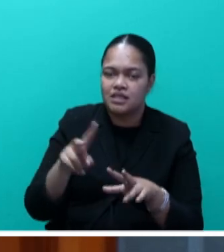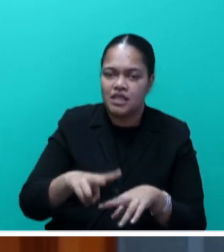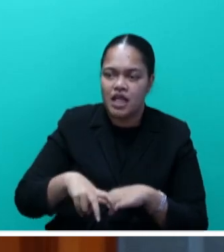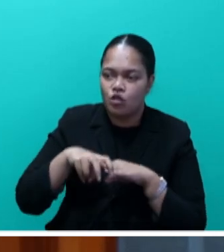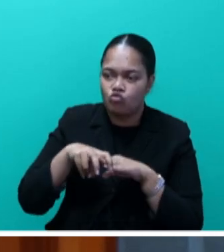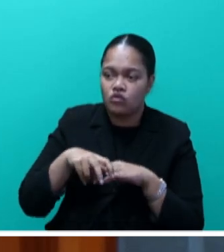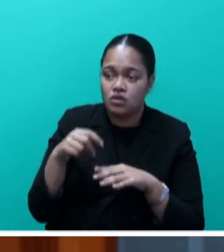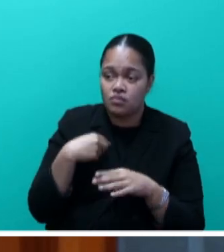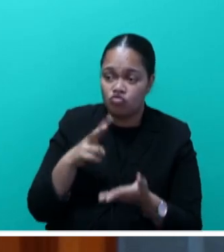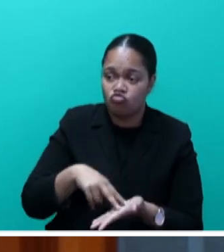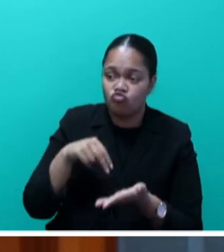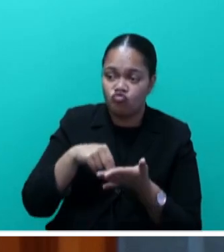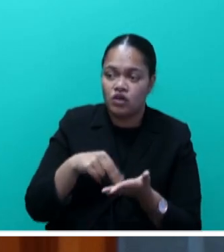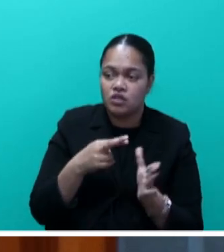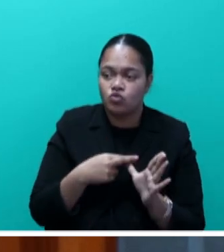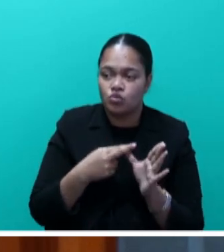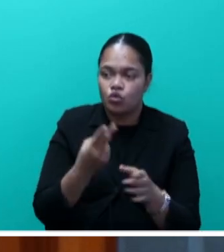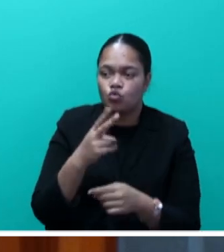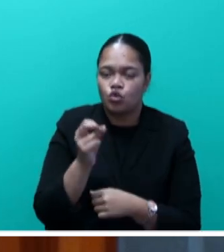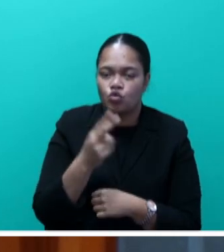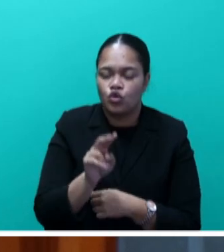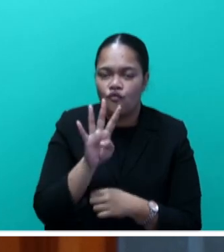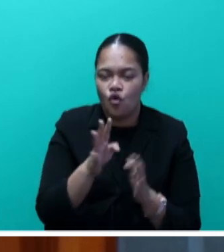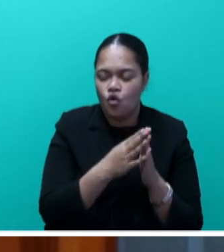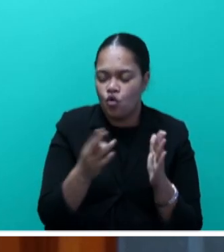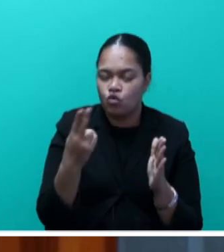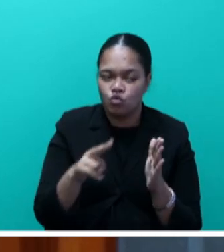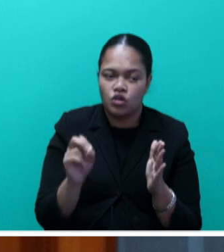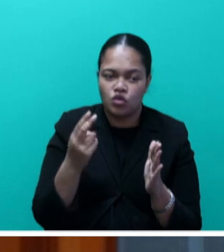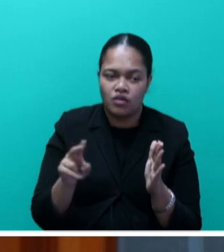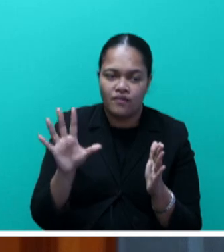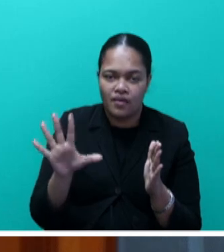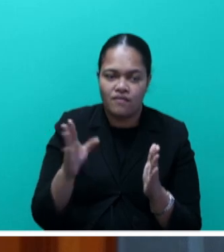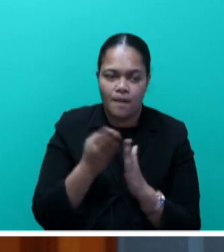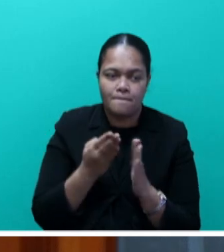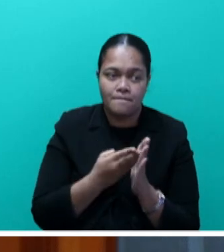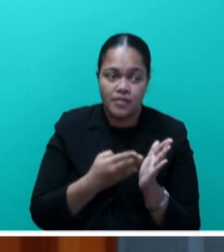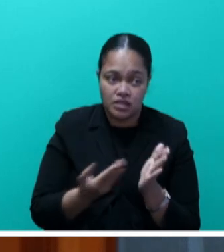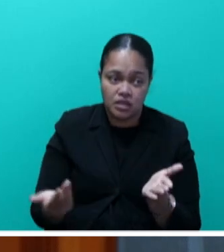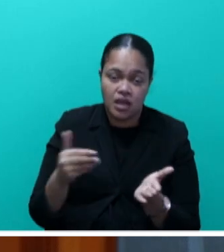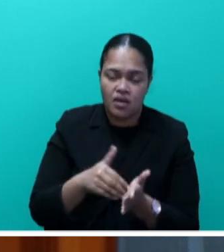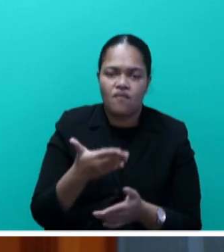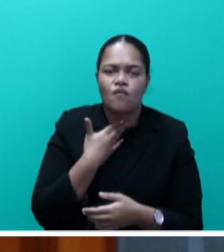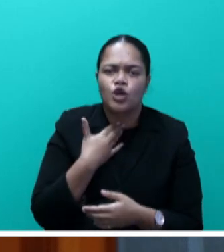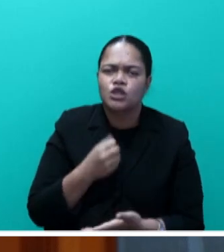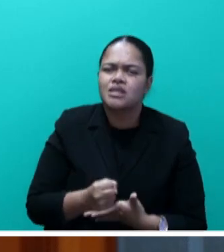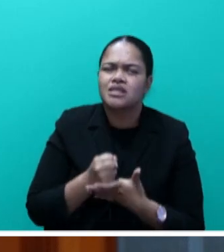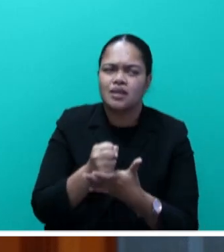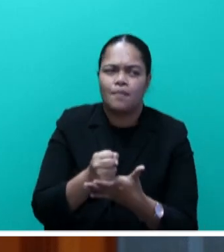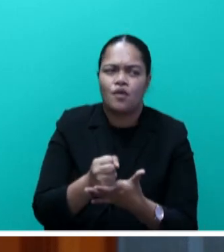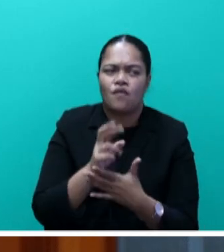my response to the 2024-25 national budget, Honourable Speaker, and to add my voice to the support for